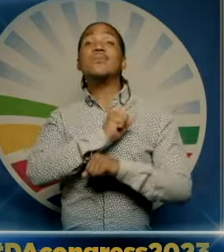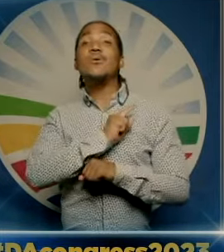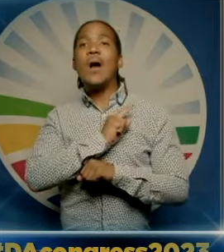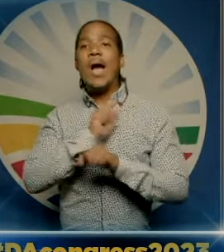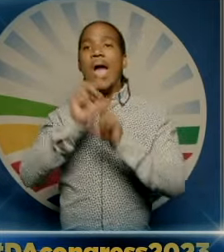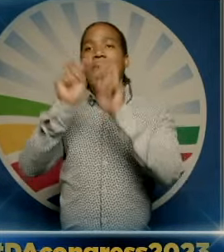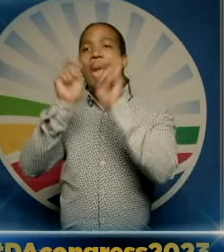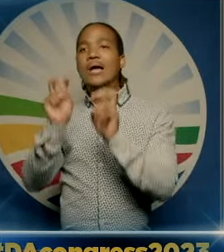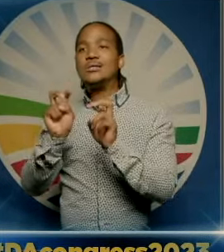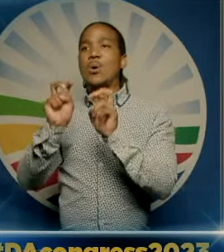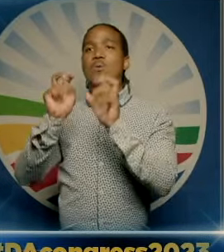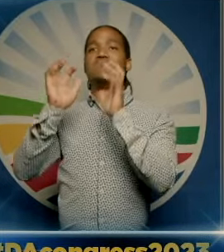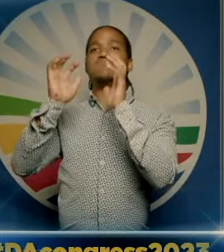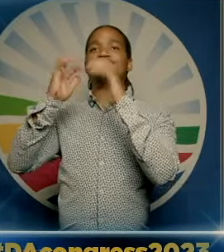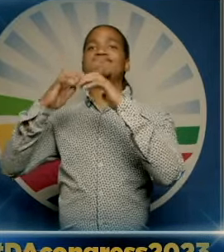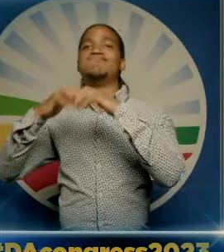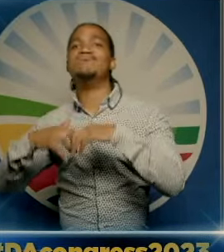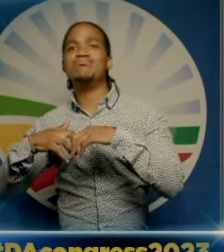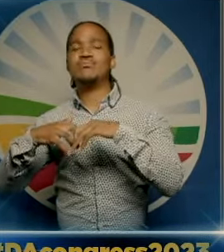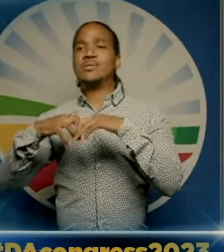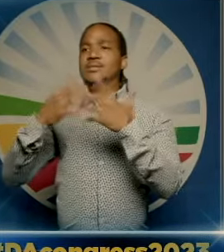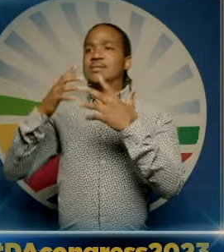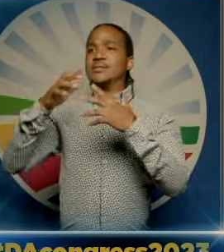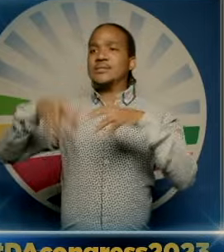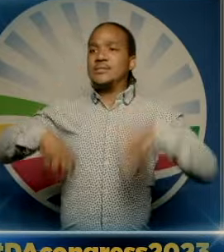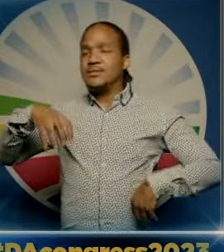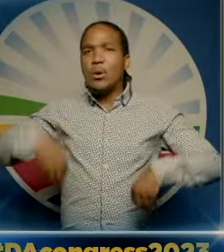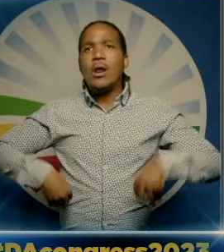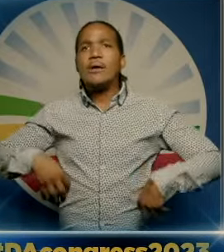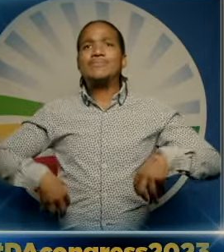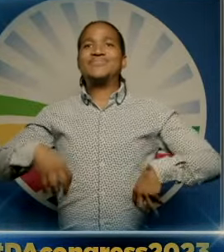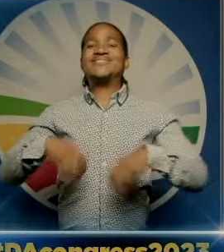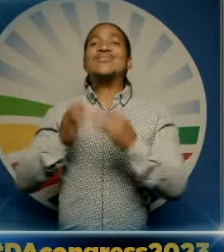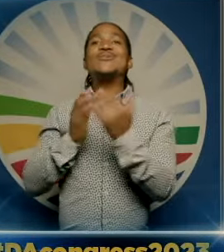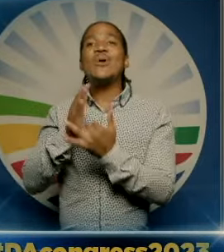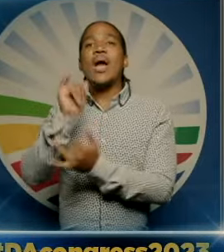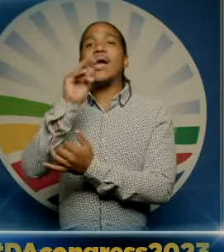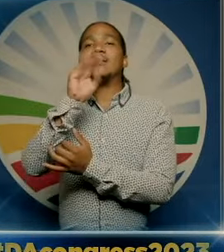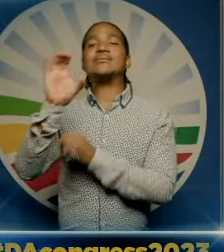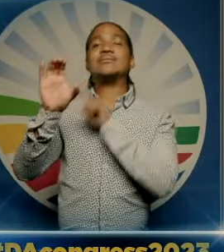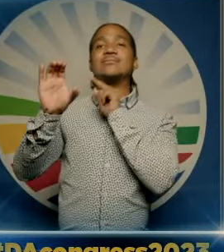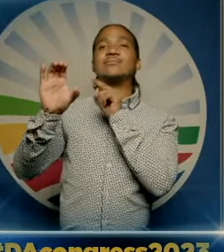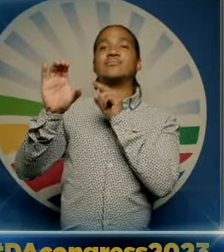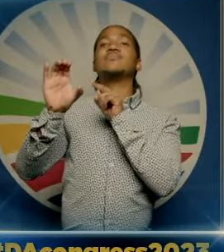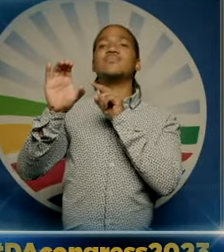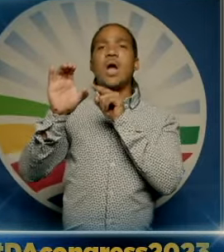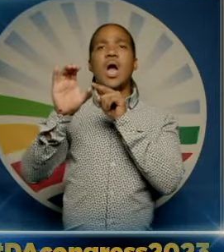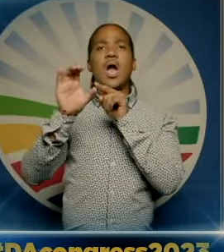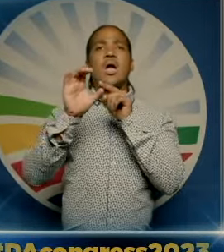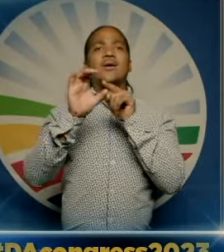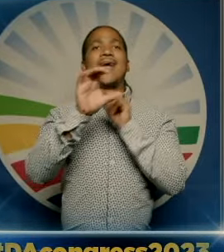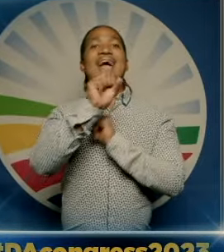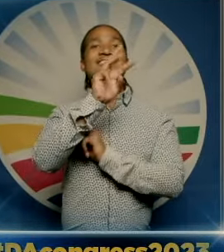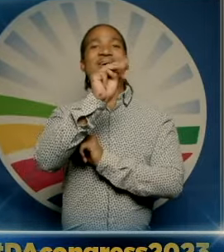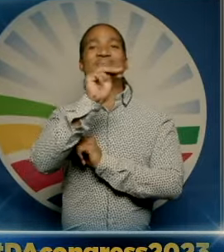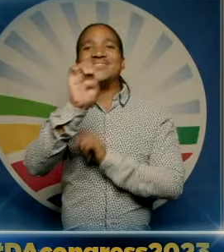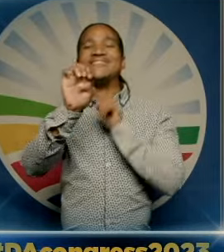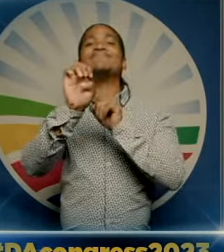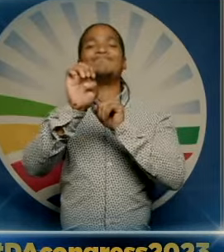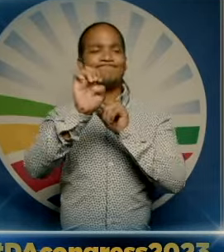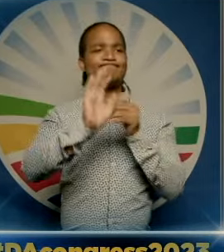ESCOM that was looted and brought to its knees by ANC cadres. Small businesses are shutting their